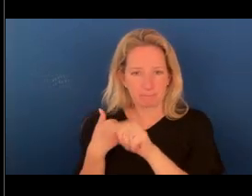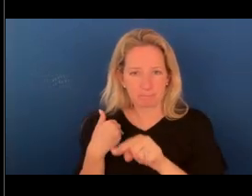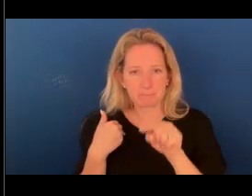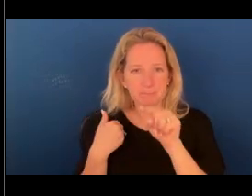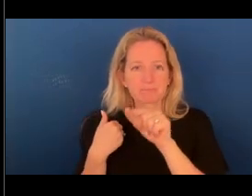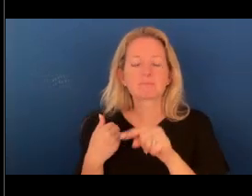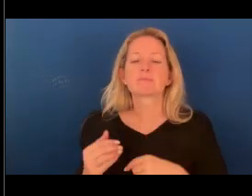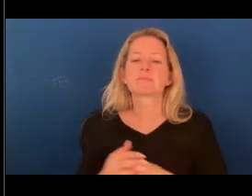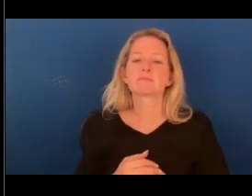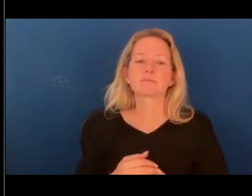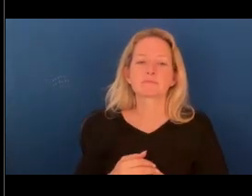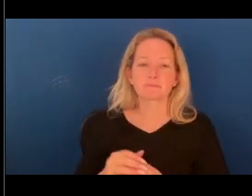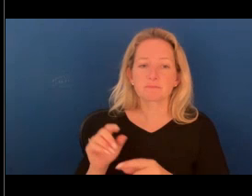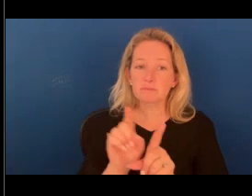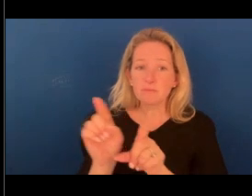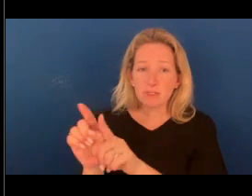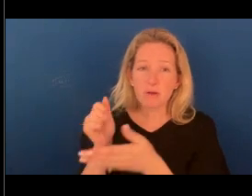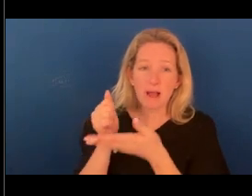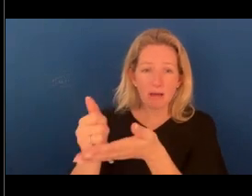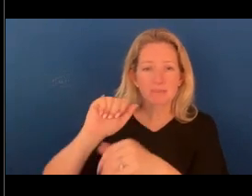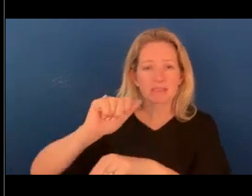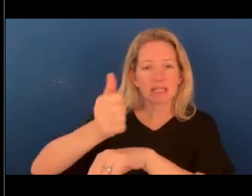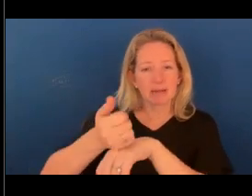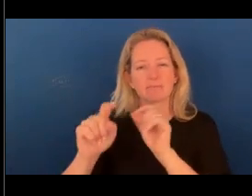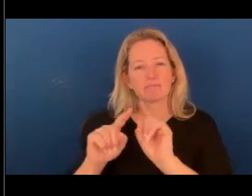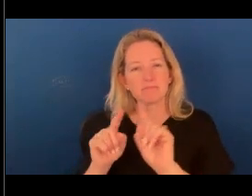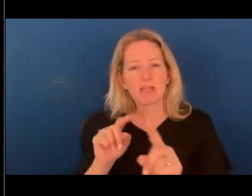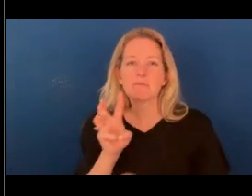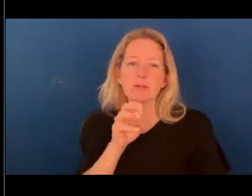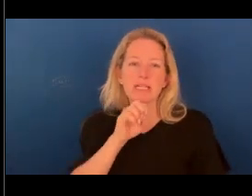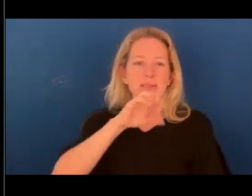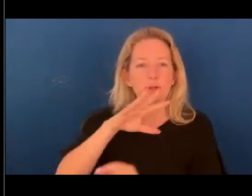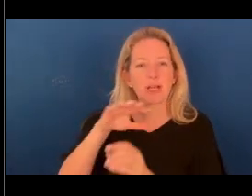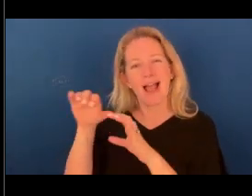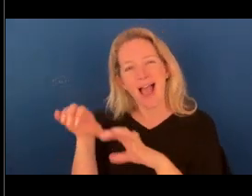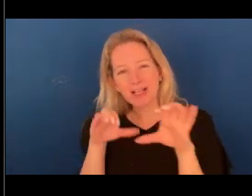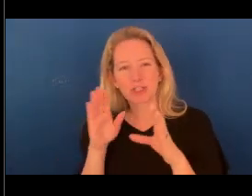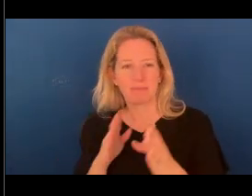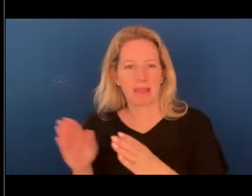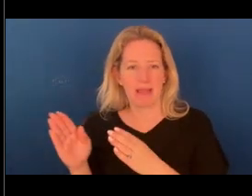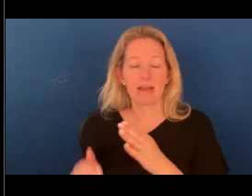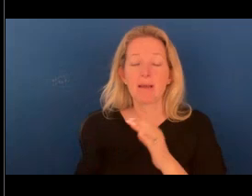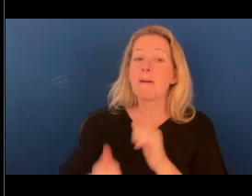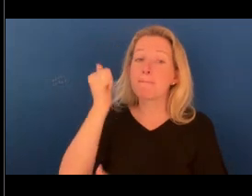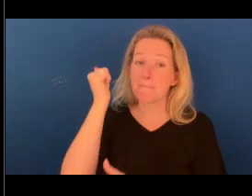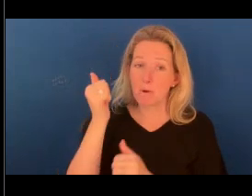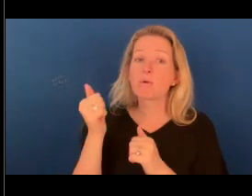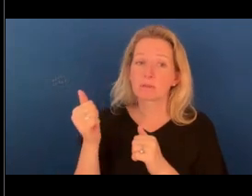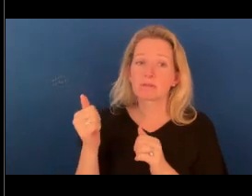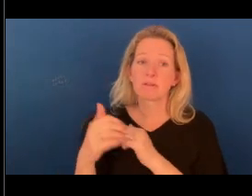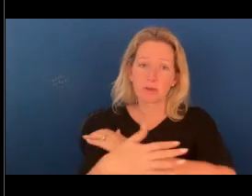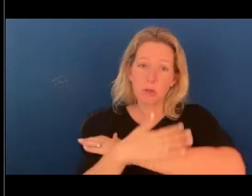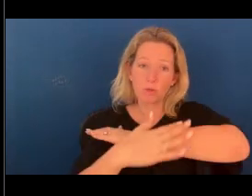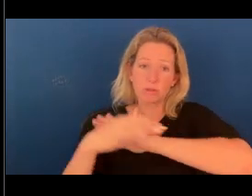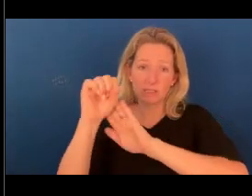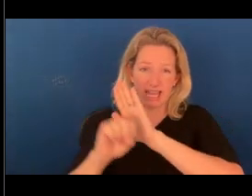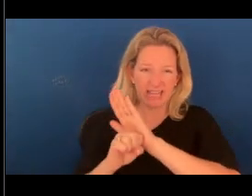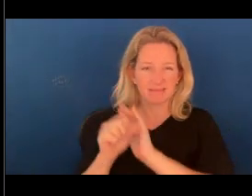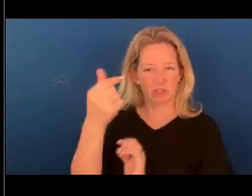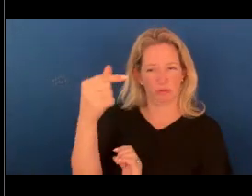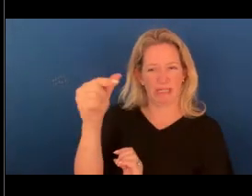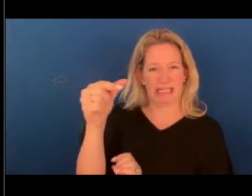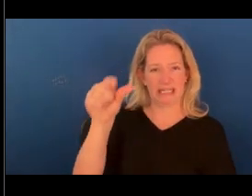generation of regional marine debris action plans. Most coastal states and territories, as shown in green, are covered by regularly maintained